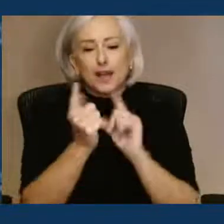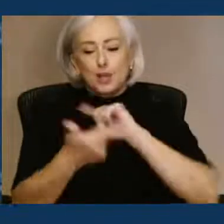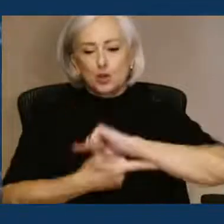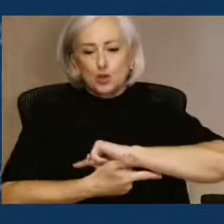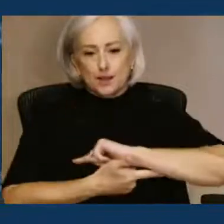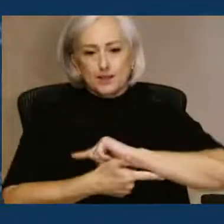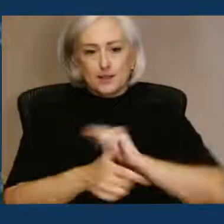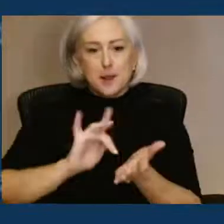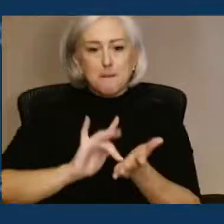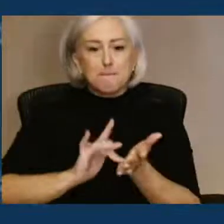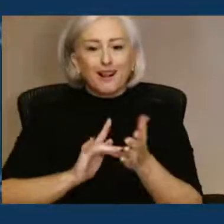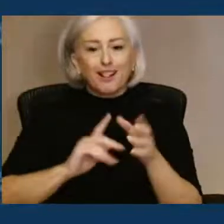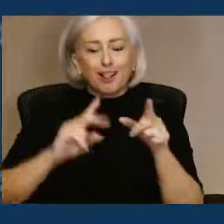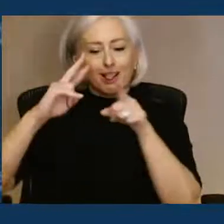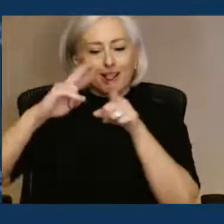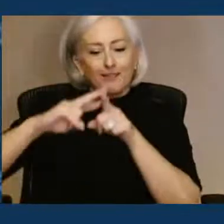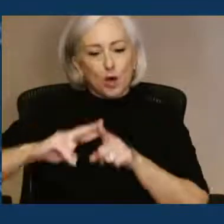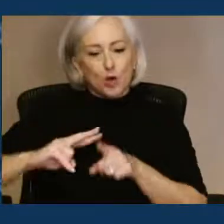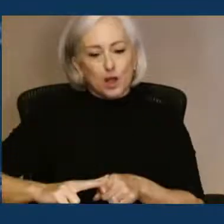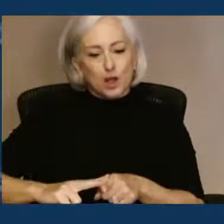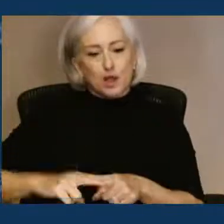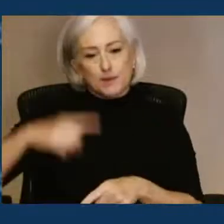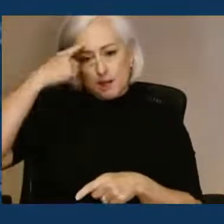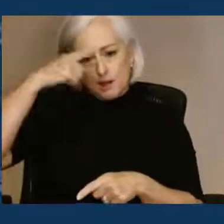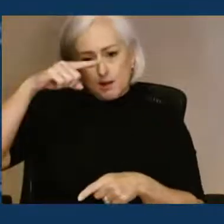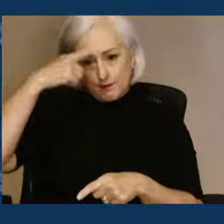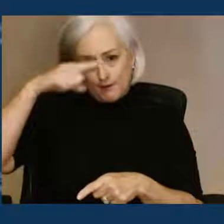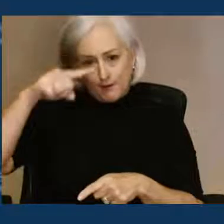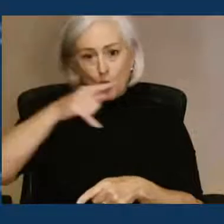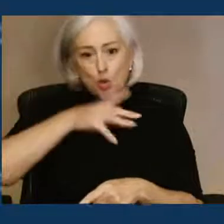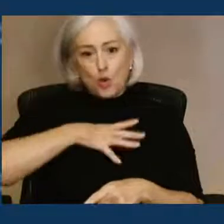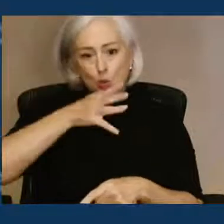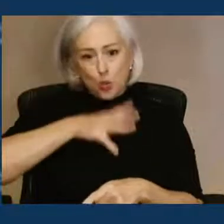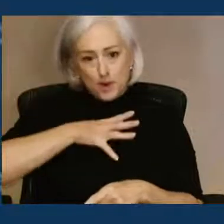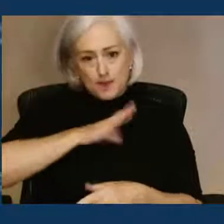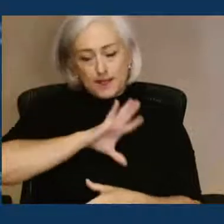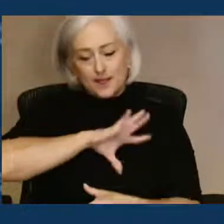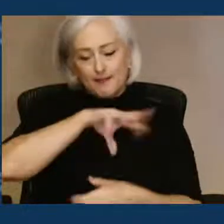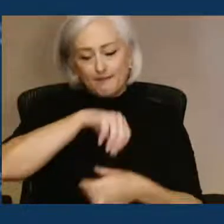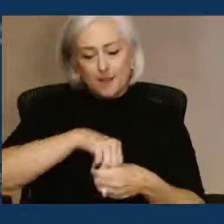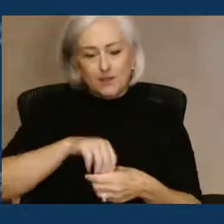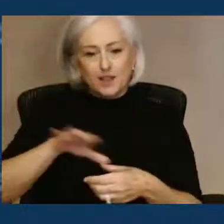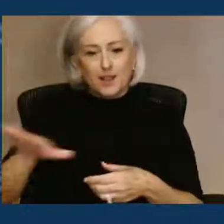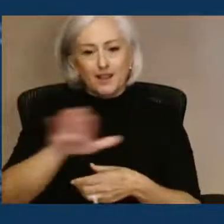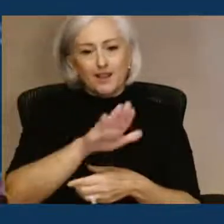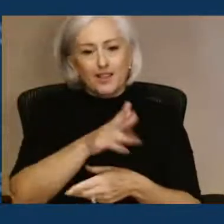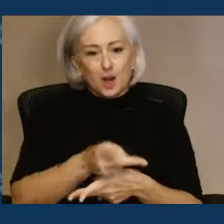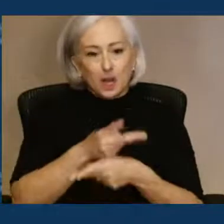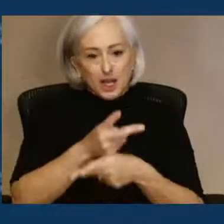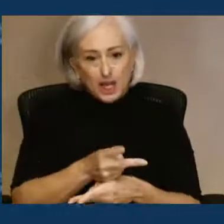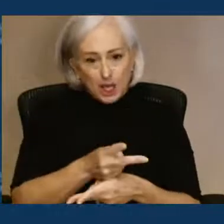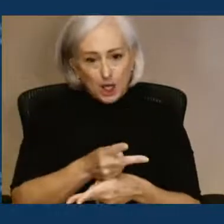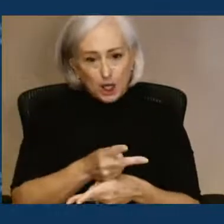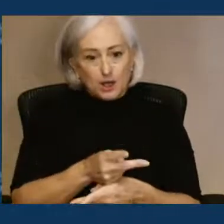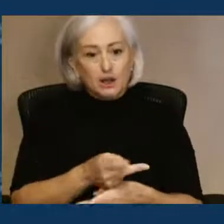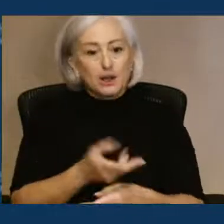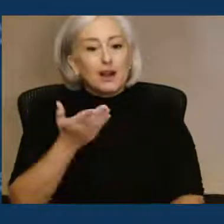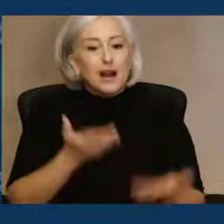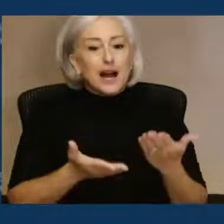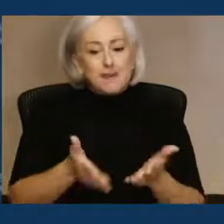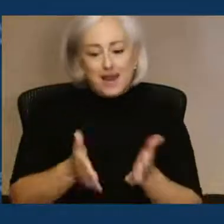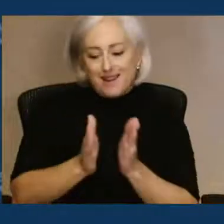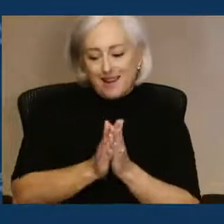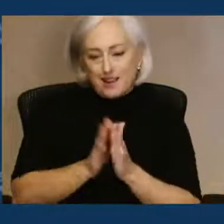medical jargon for women participating in their care. I can also ask questions that they may be uncomfortable